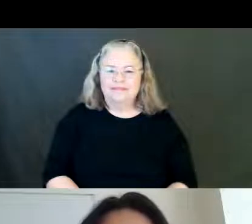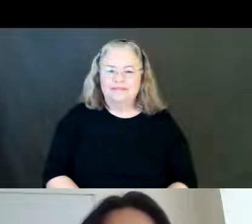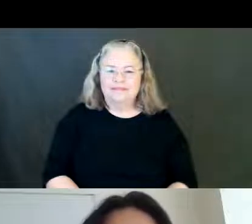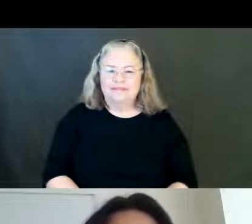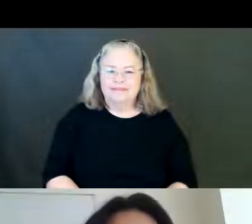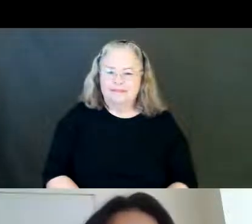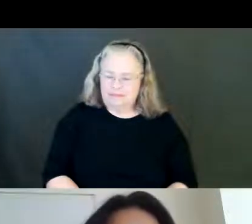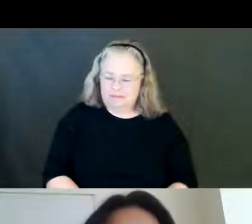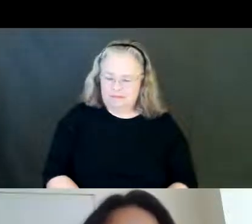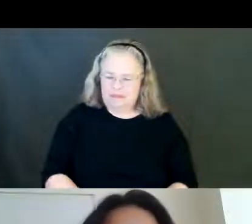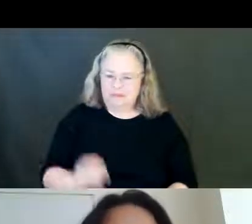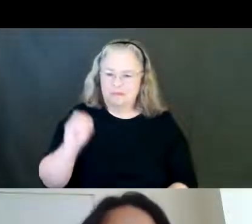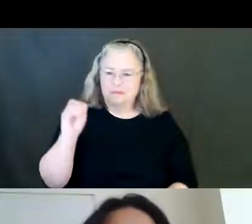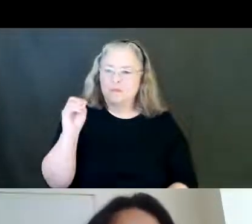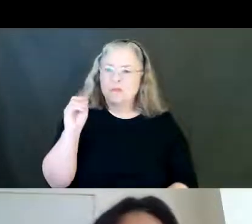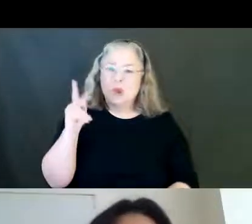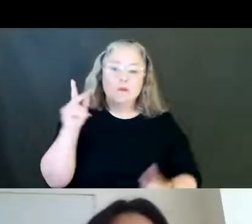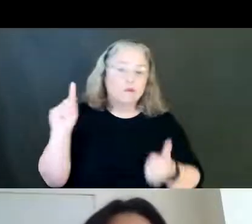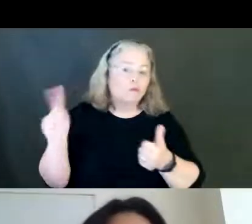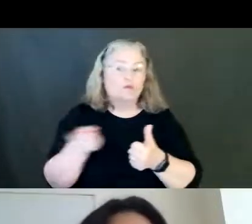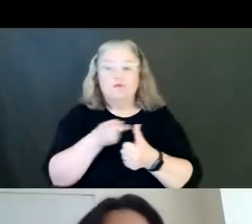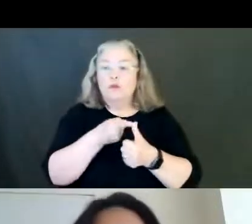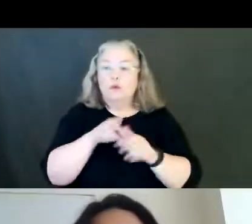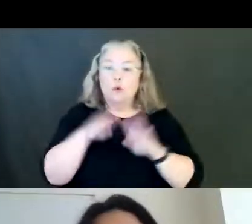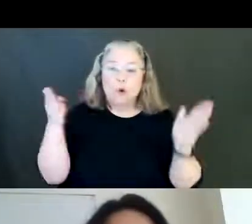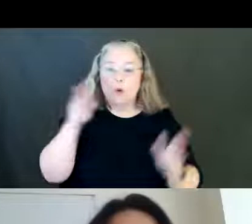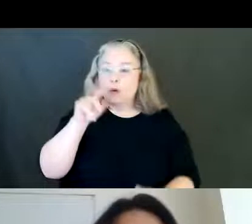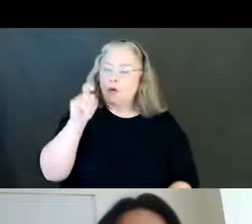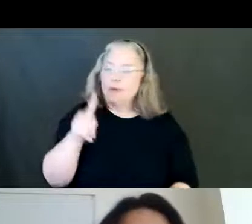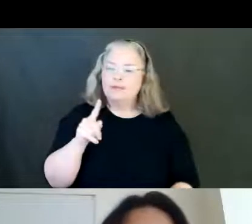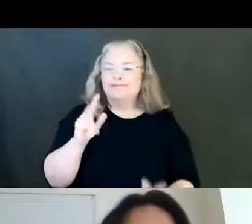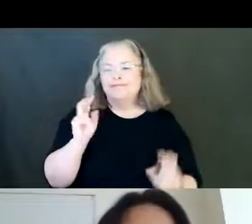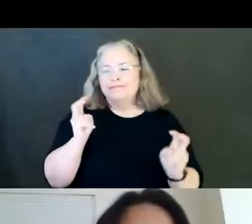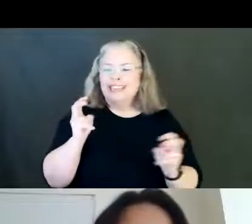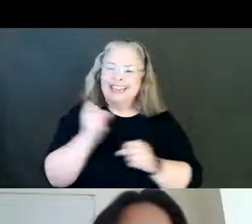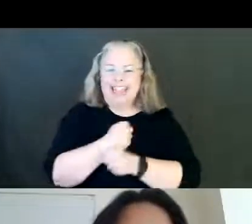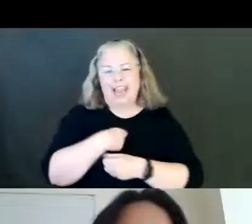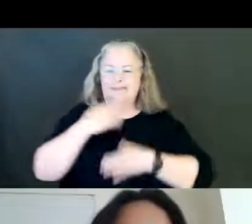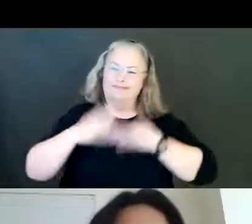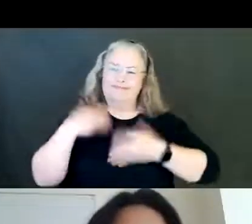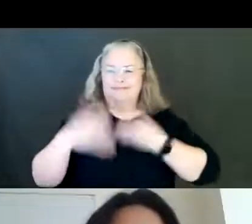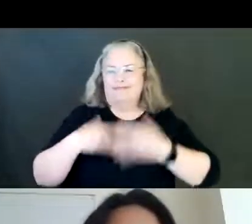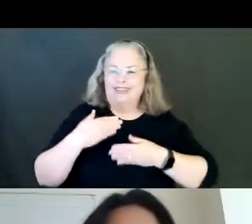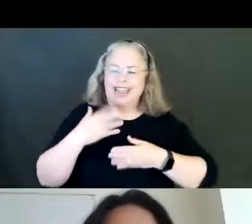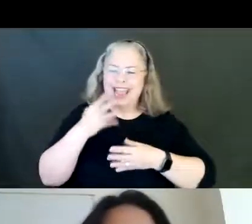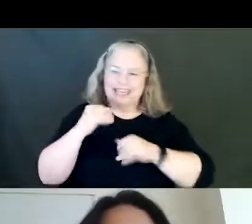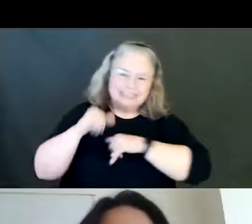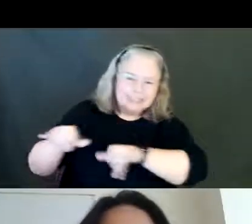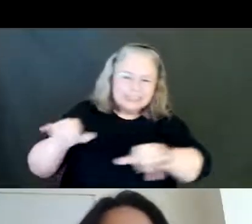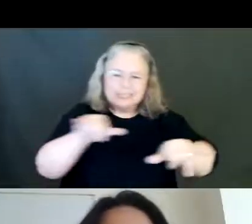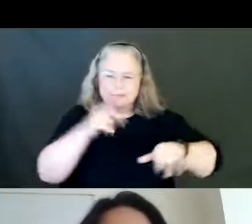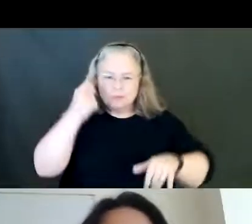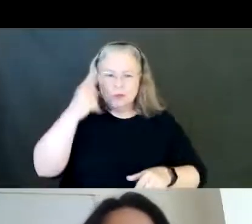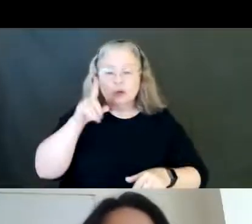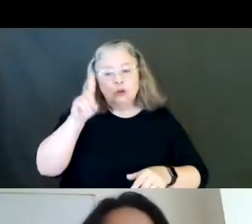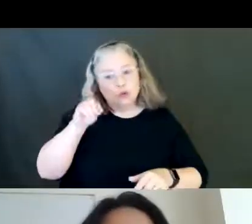All right. So for our first question, it's just to warm us up all together and on the same note of, do you